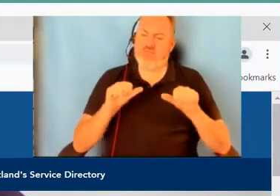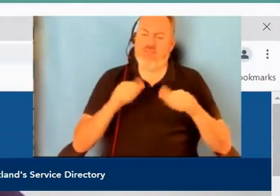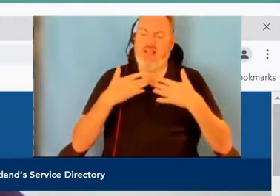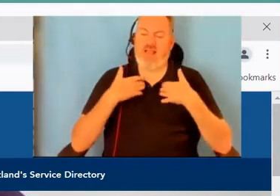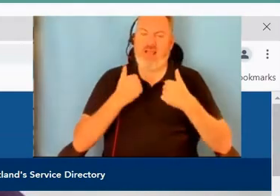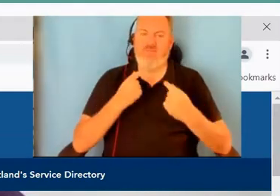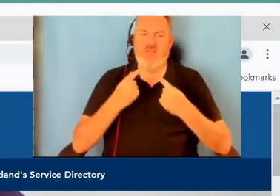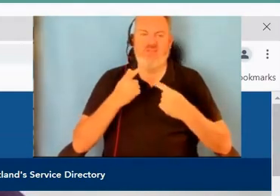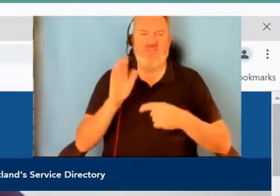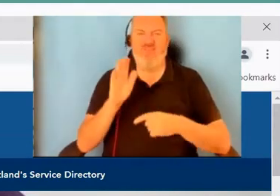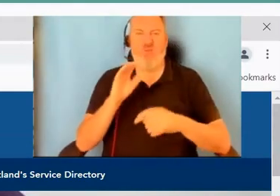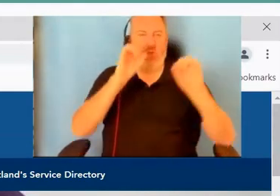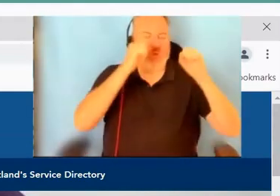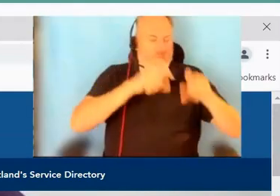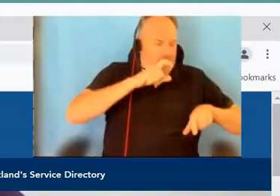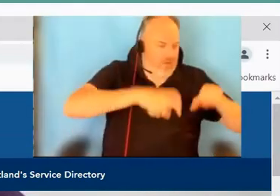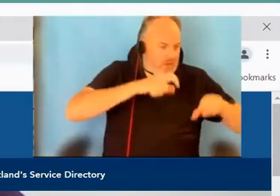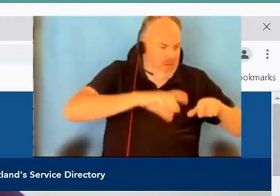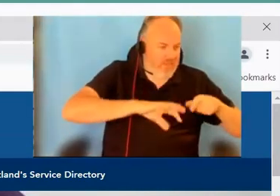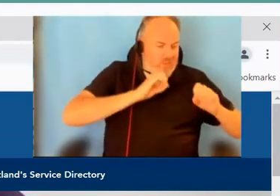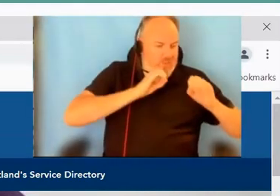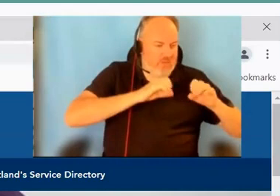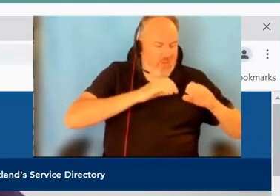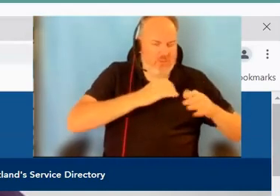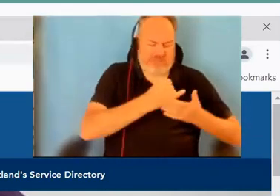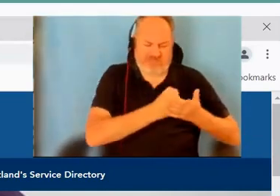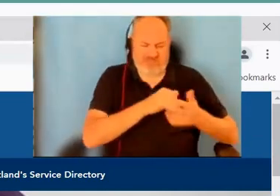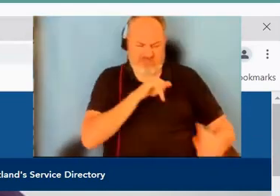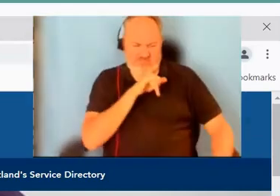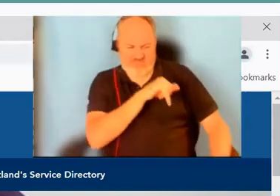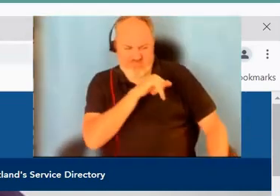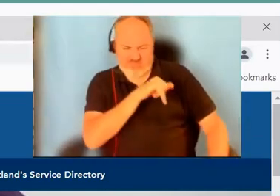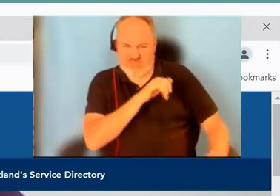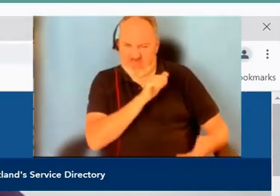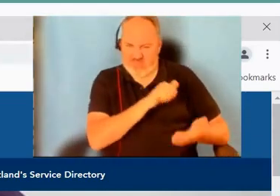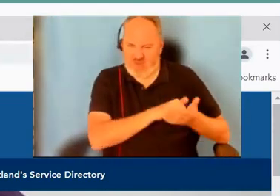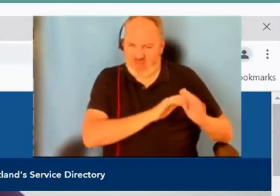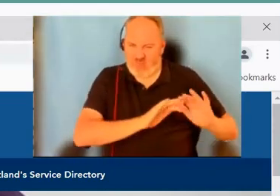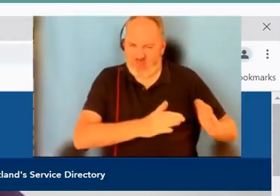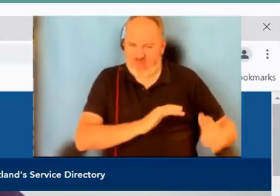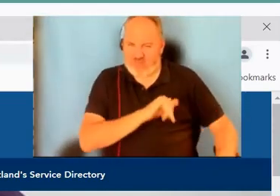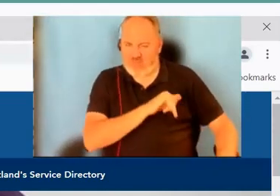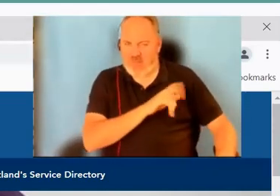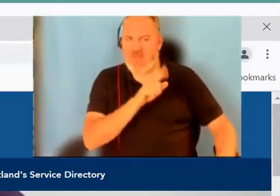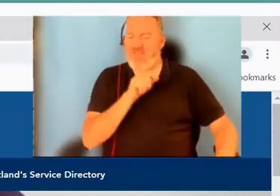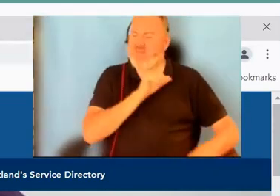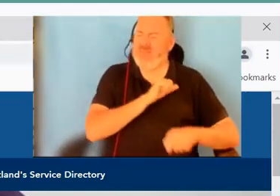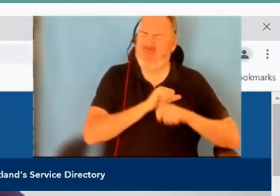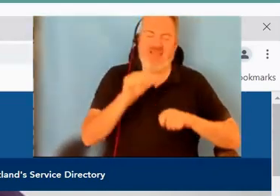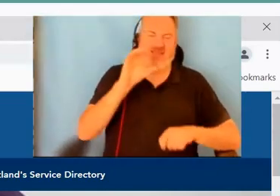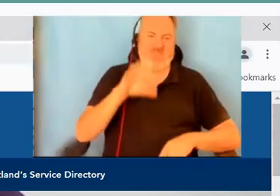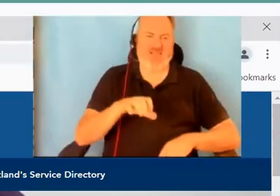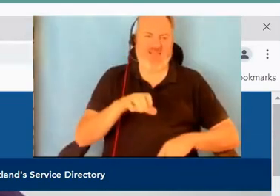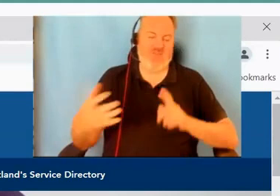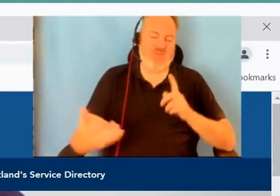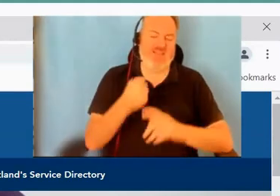than Googling and going to different resources you don't know whether are legitimate or not, the best place to go is NHS